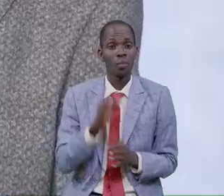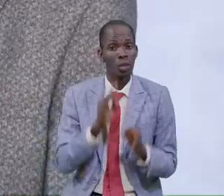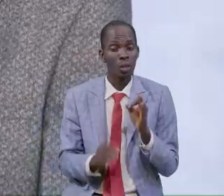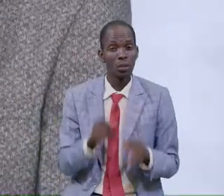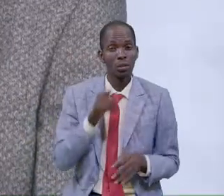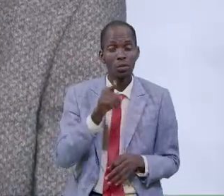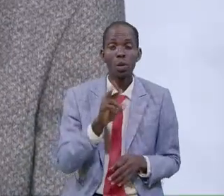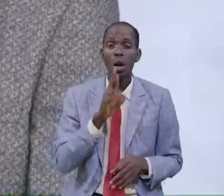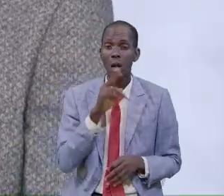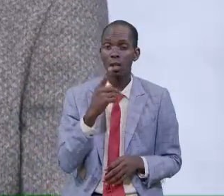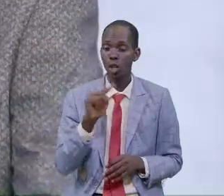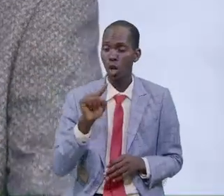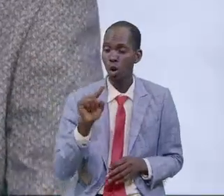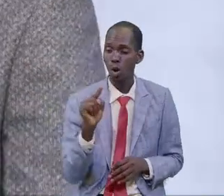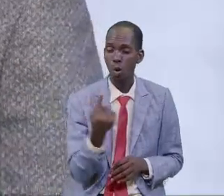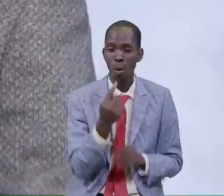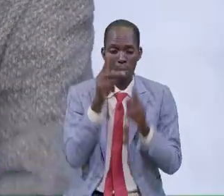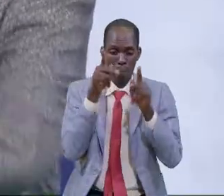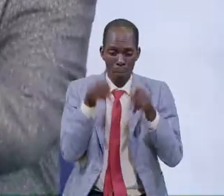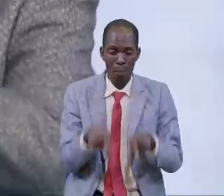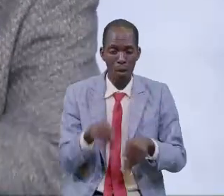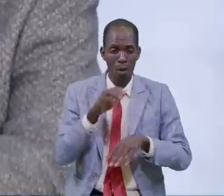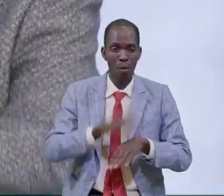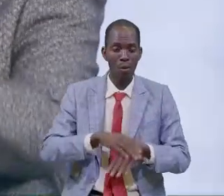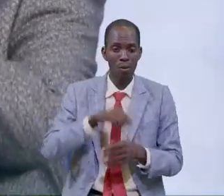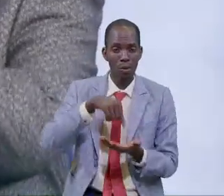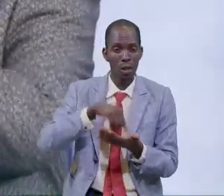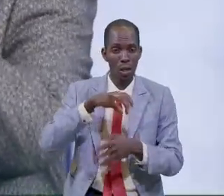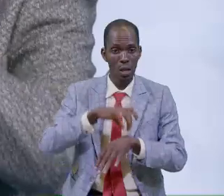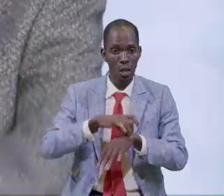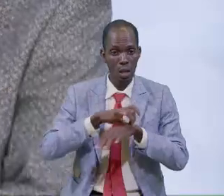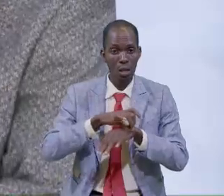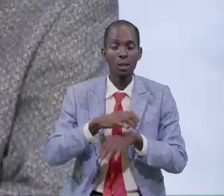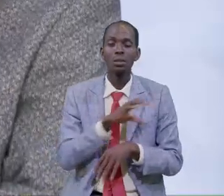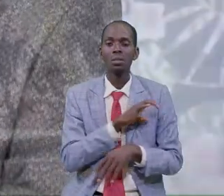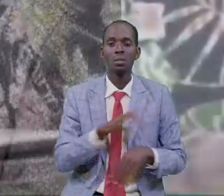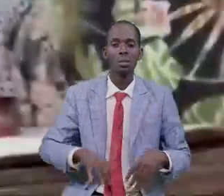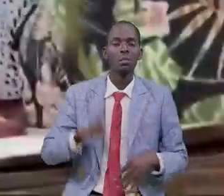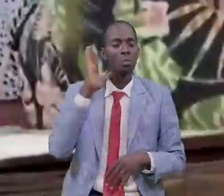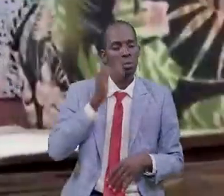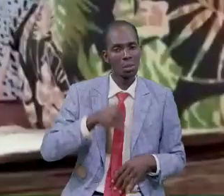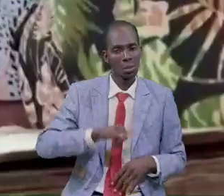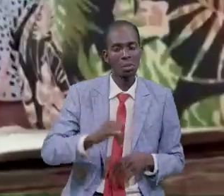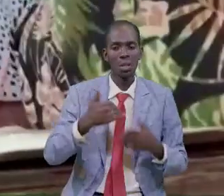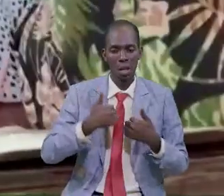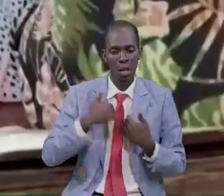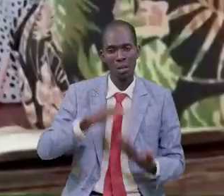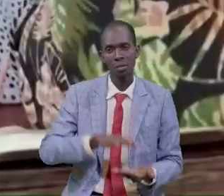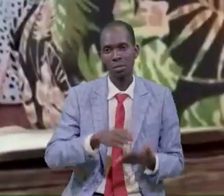one on person on earth, Christ would still have died for you.